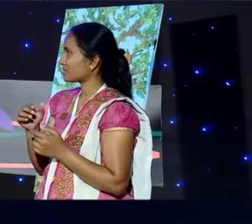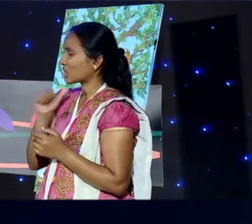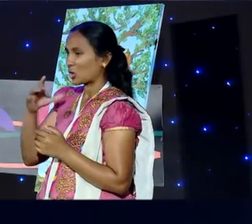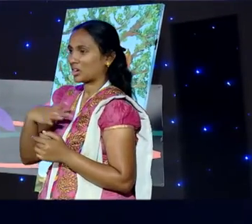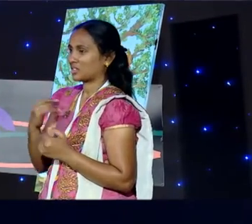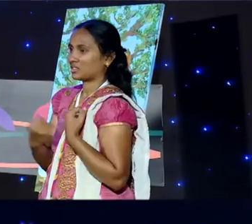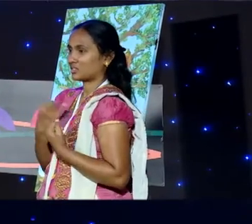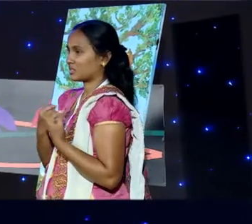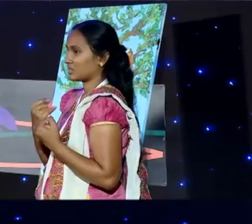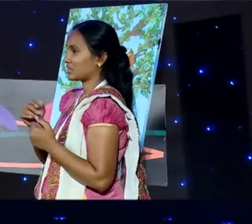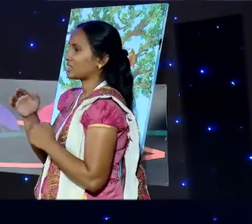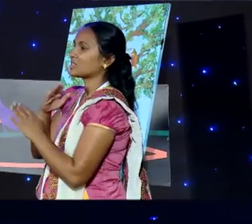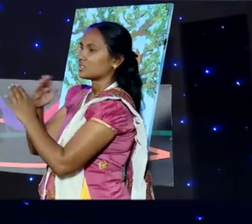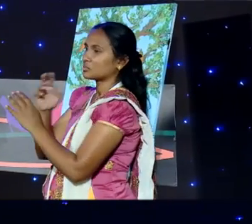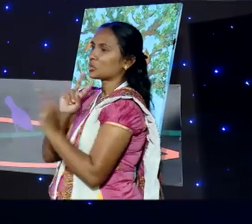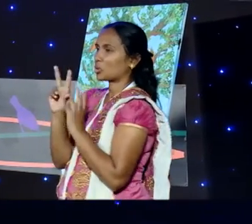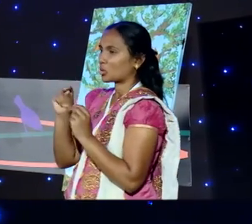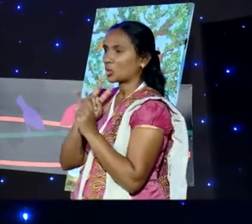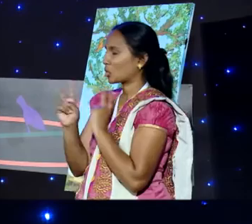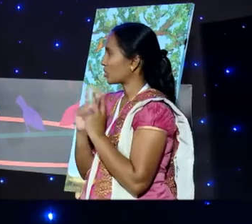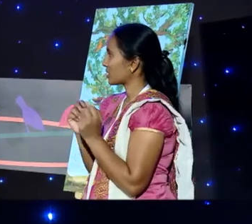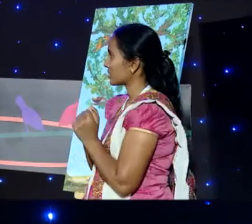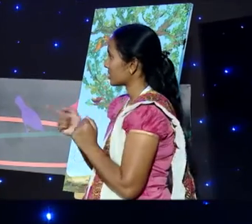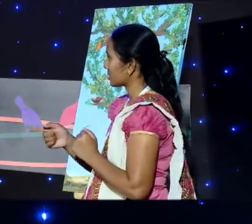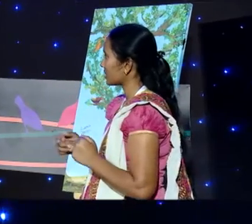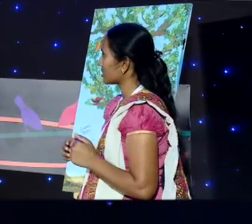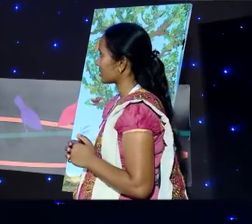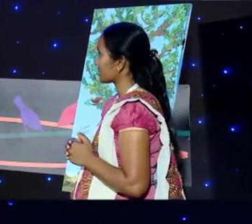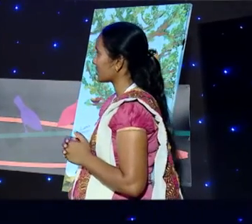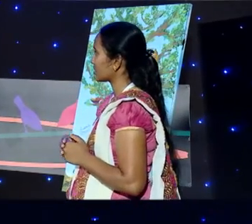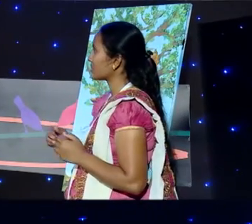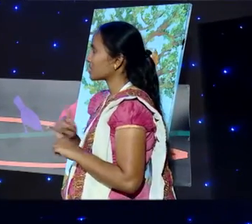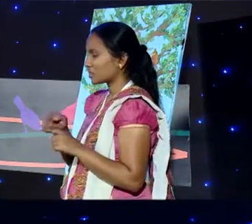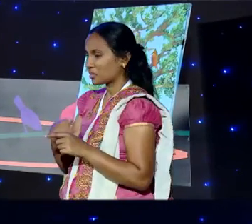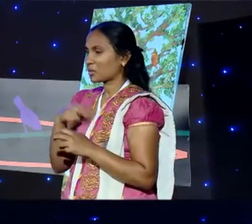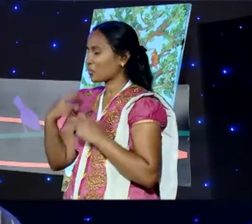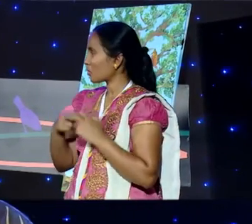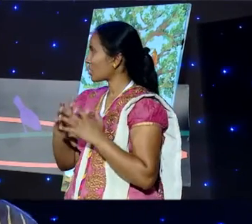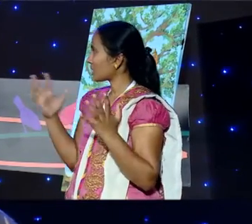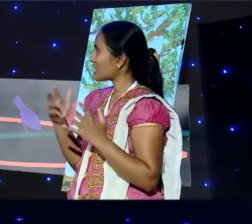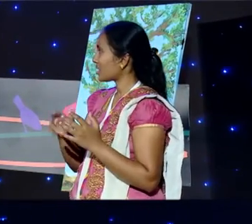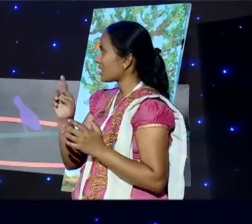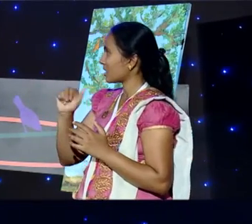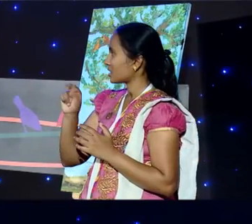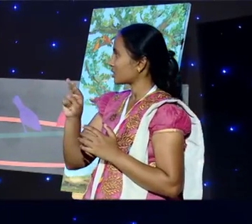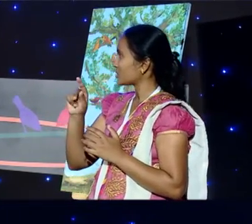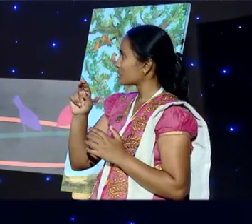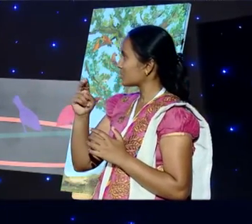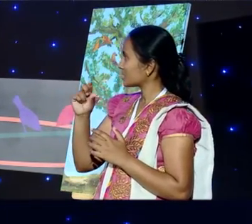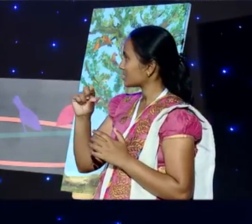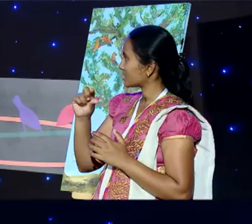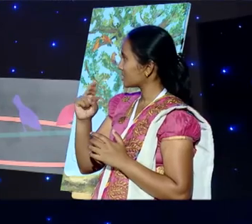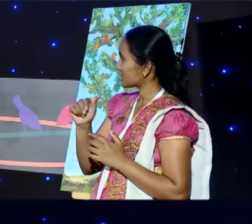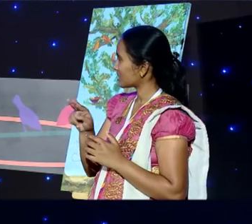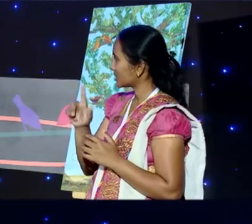up talking to Raghu. And they would say, oh, Raghu, you know, this is my problem. This is that. And Raghu would go there, and he says,